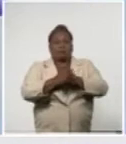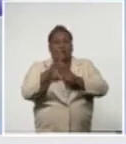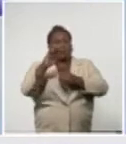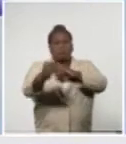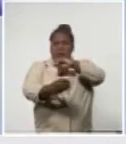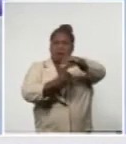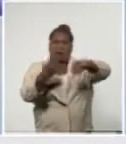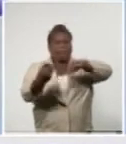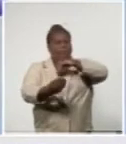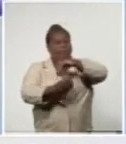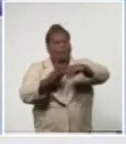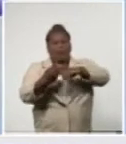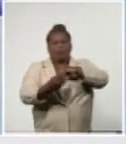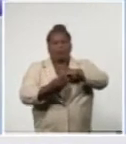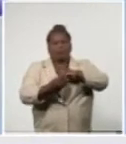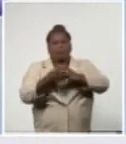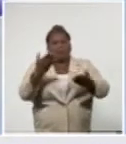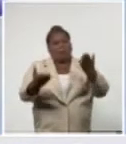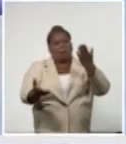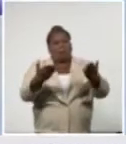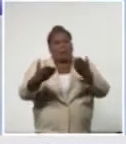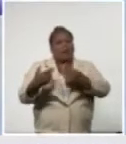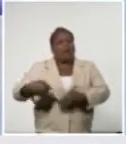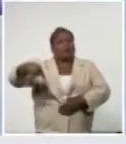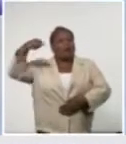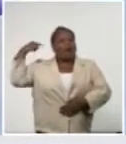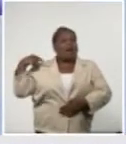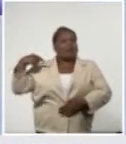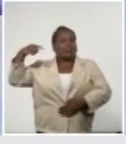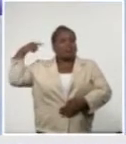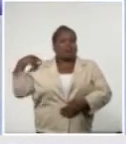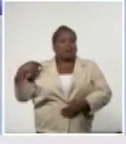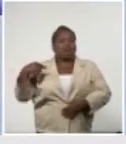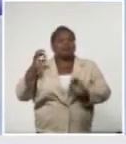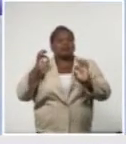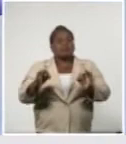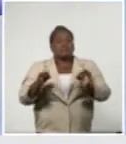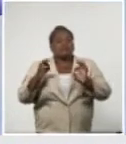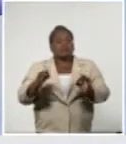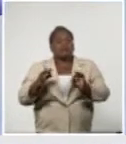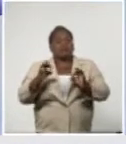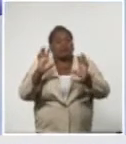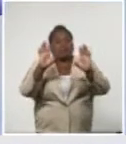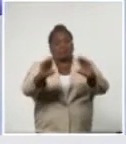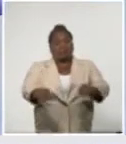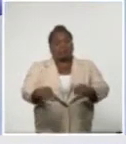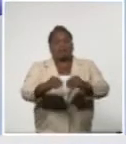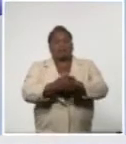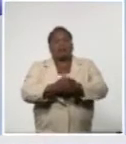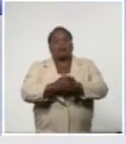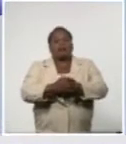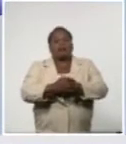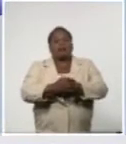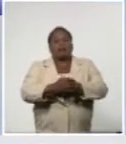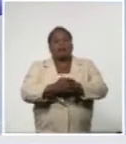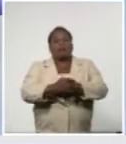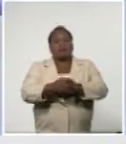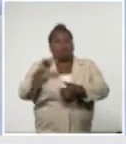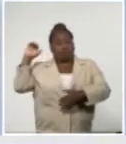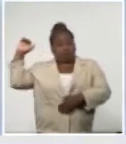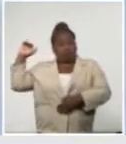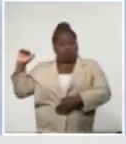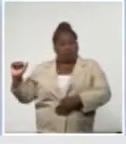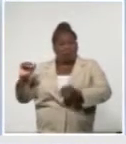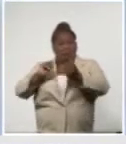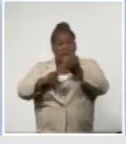rate. The other province with confirmed cases is Matanzas, which has 2 cases and 0.28 per